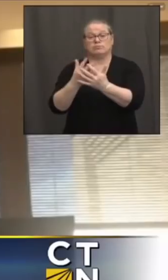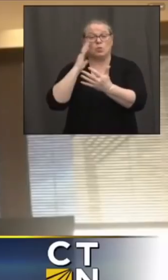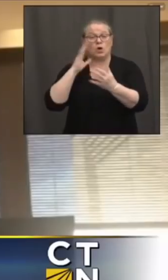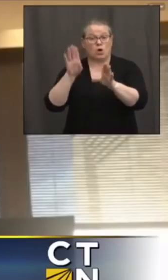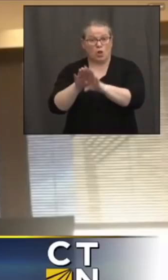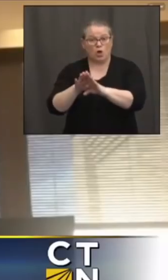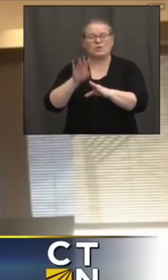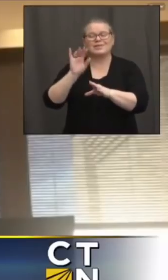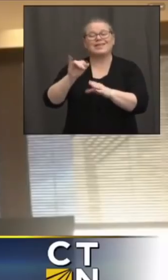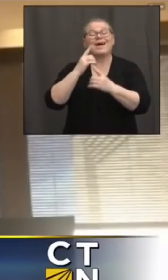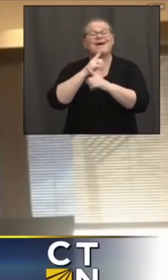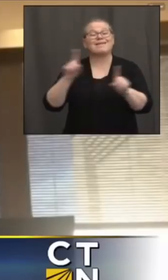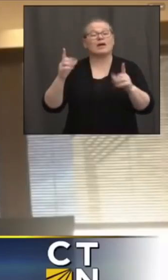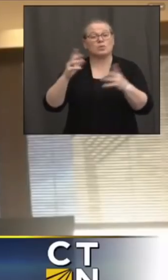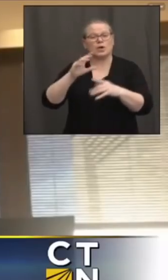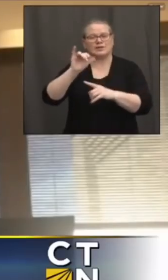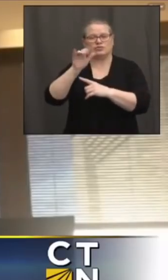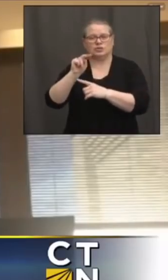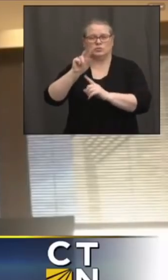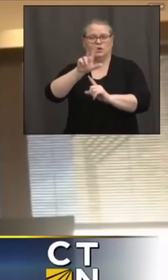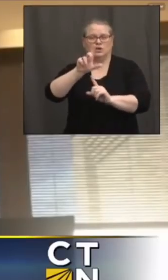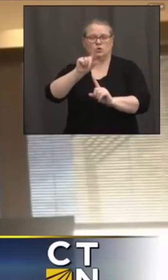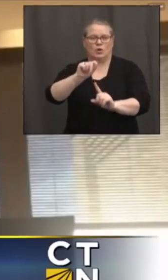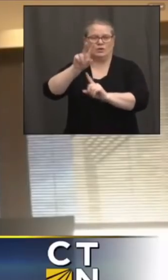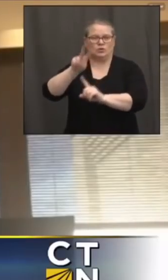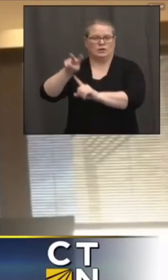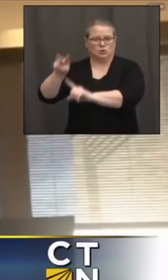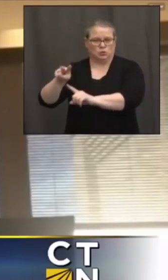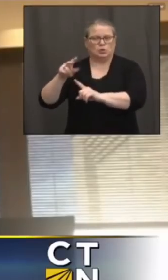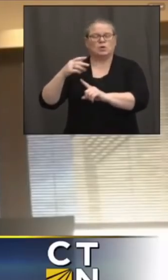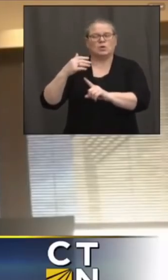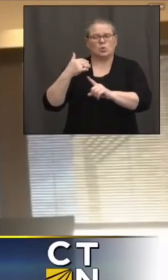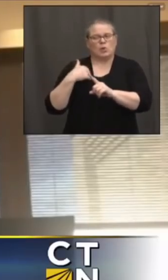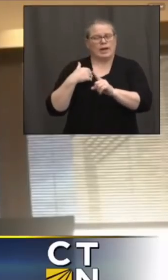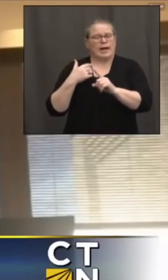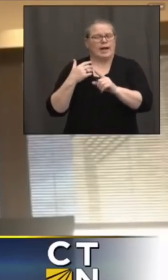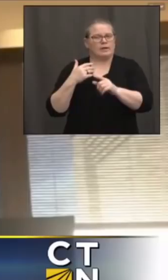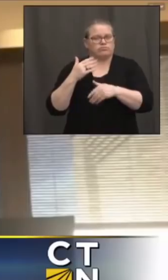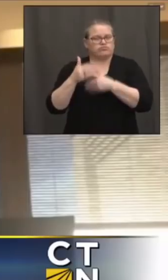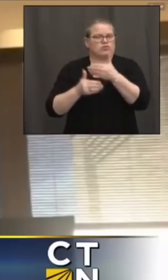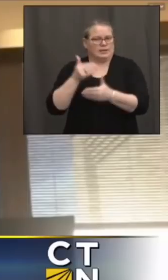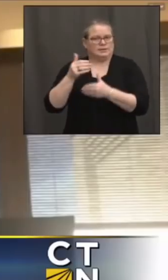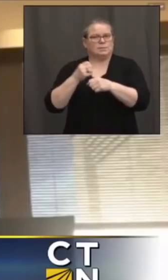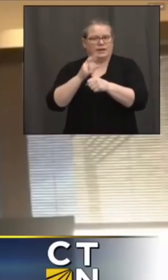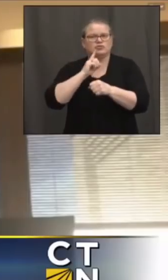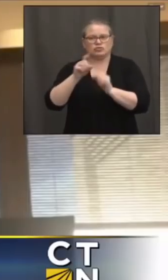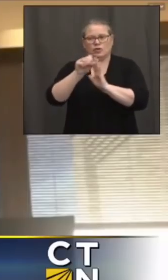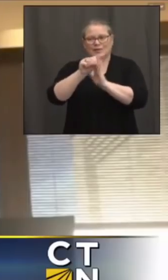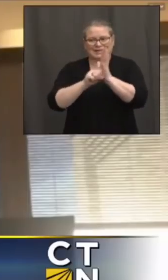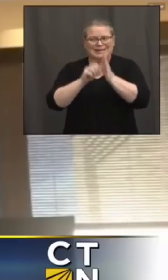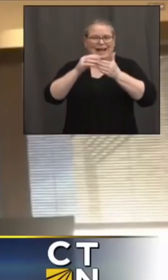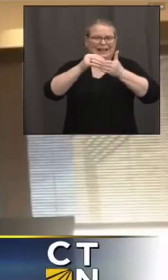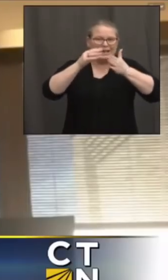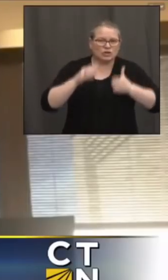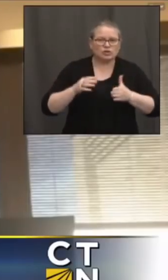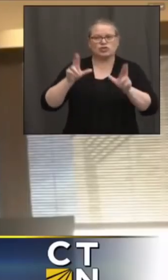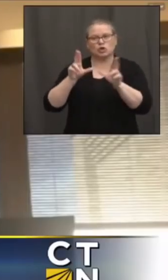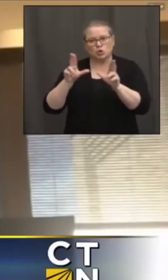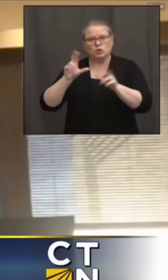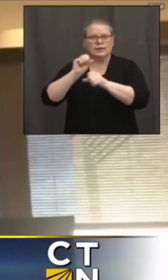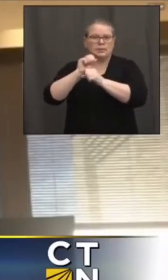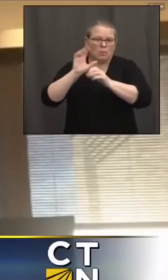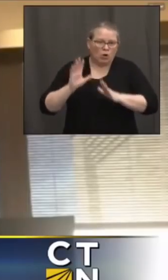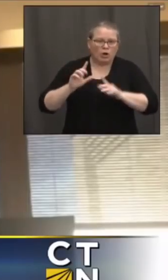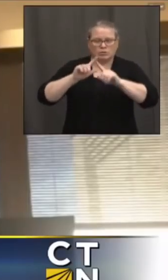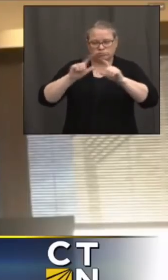2022. We have a protocol that we follow to ensure that our state leadership, as well as our unions and our employees, are noticed